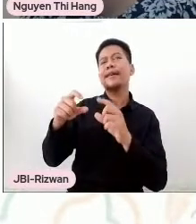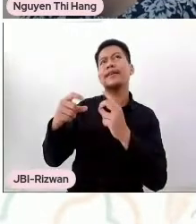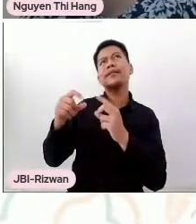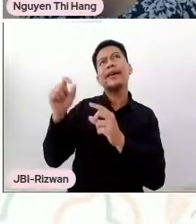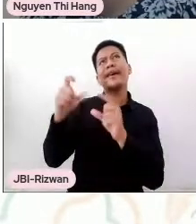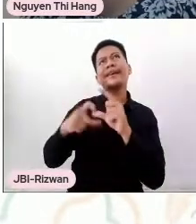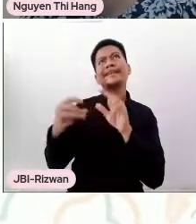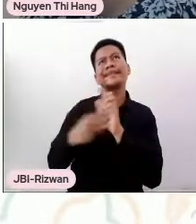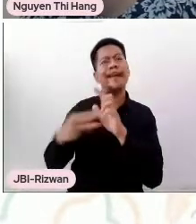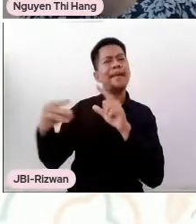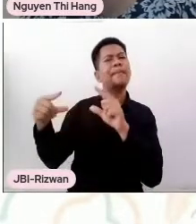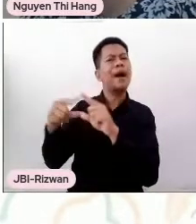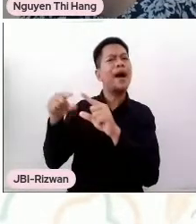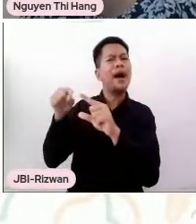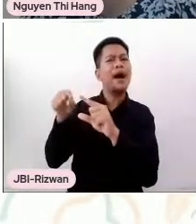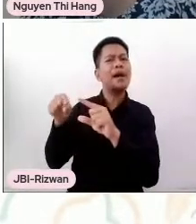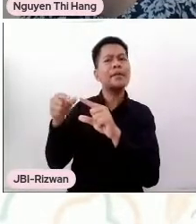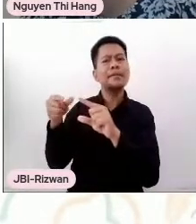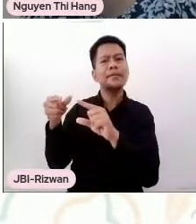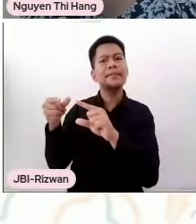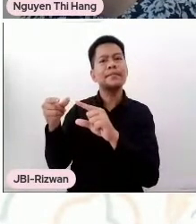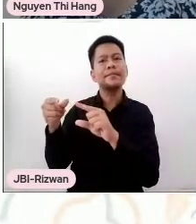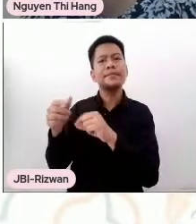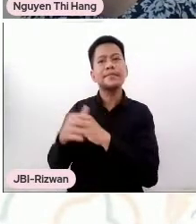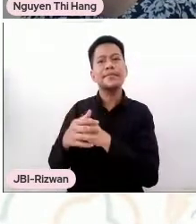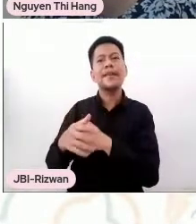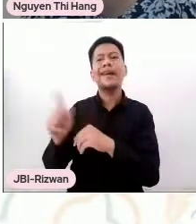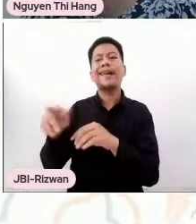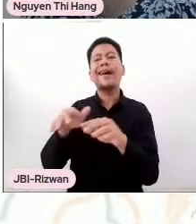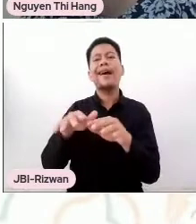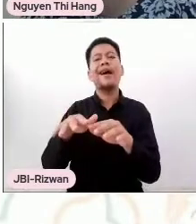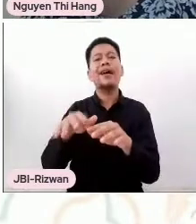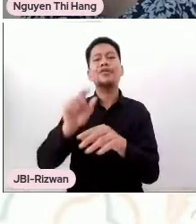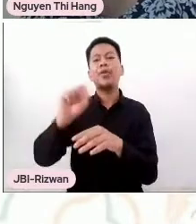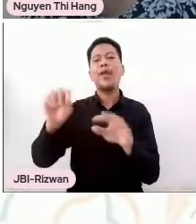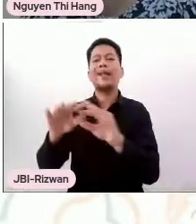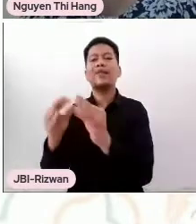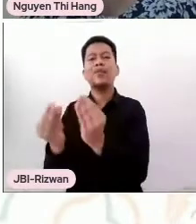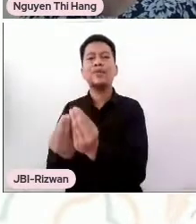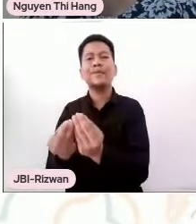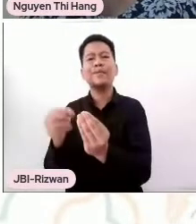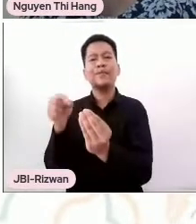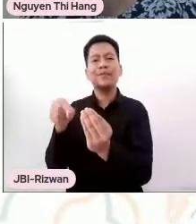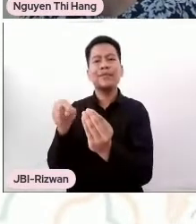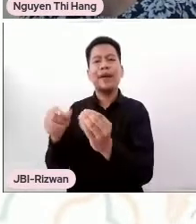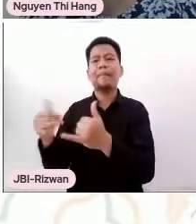in the inclusive school can help us to make your toy.